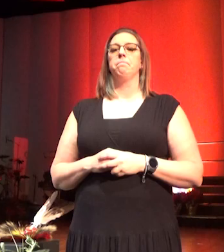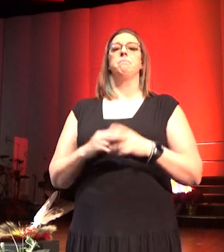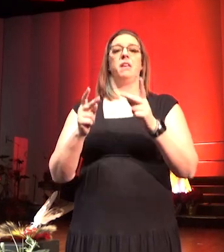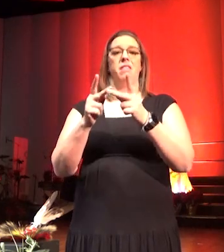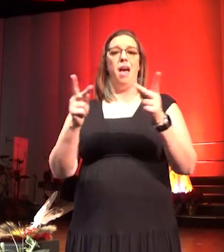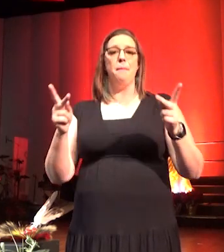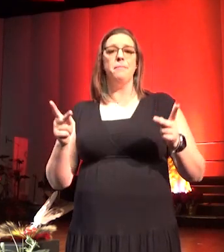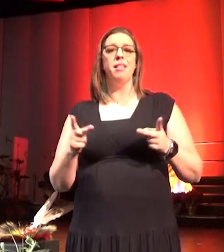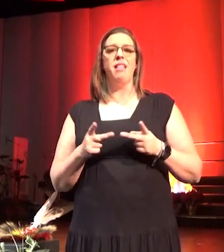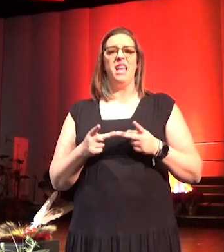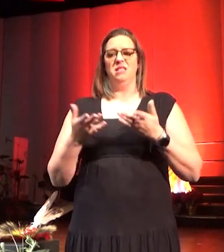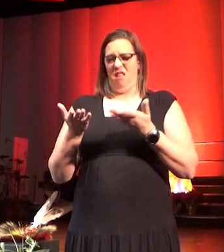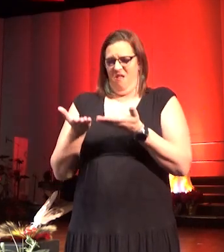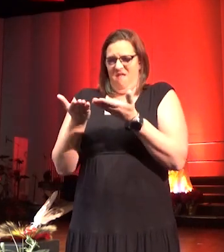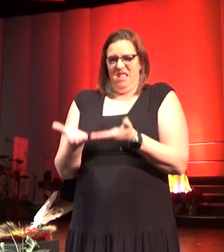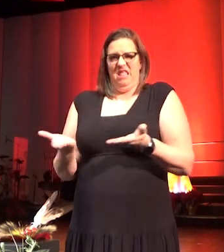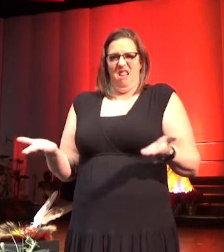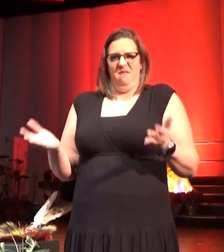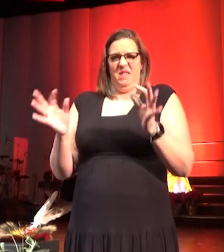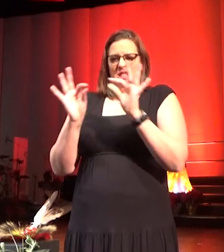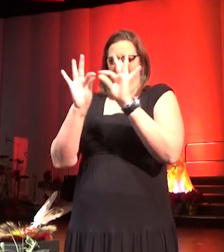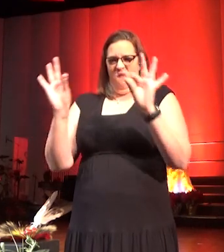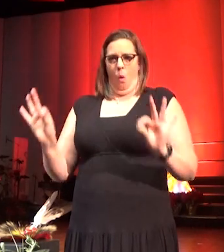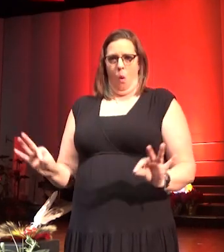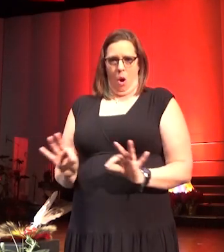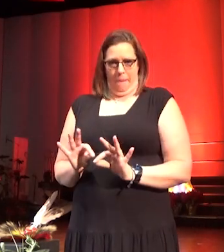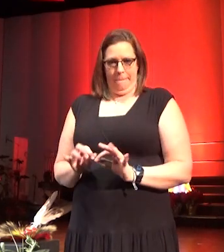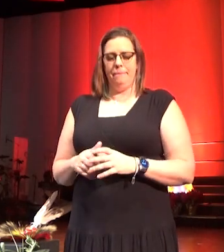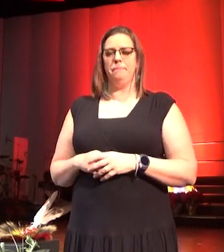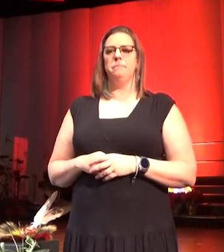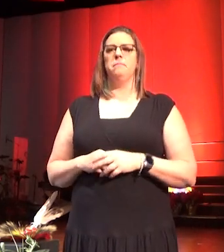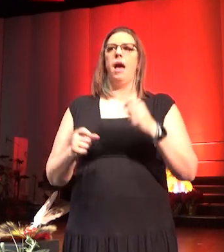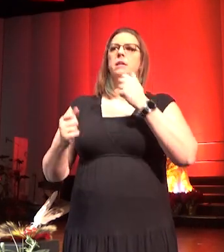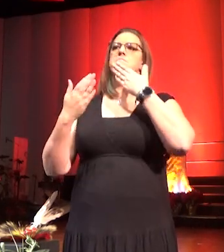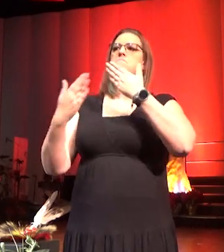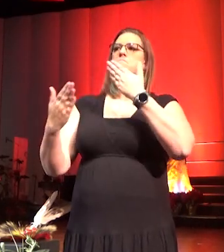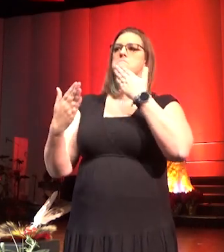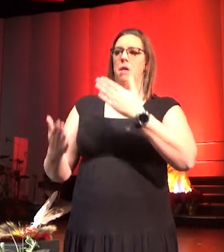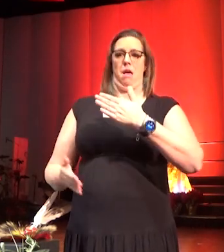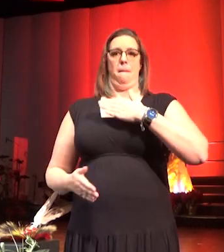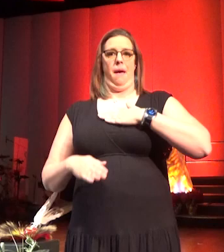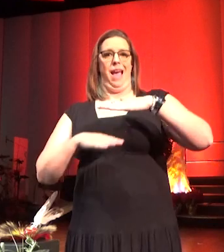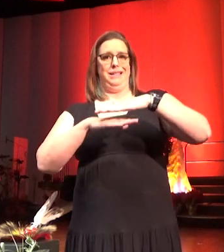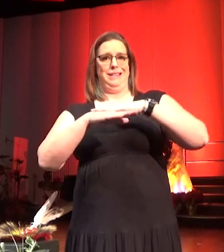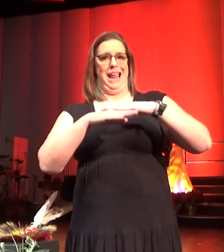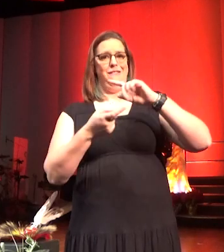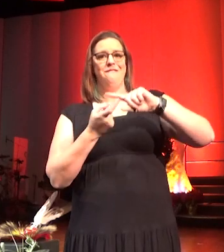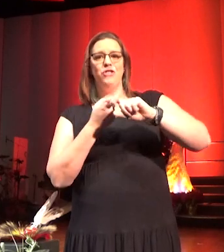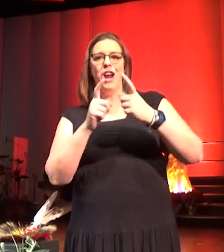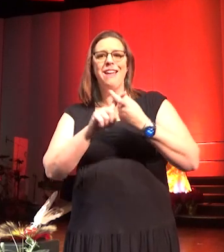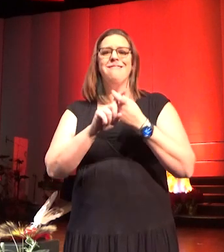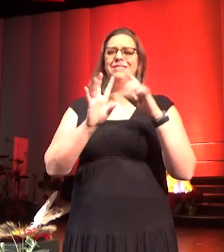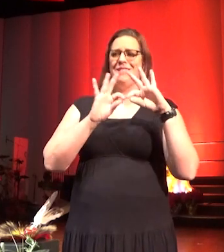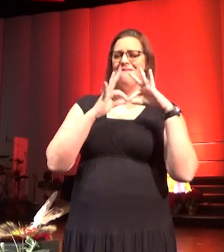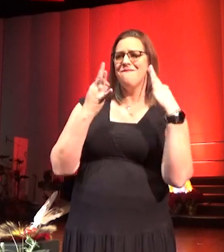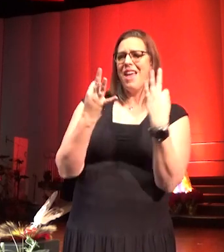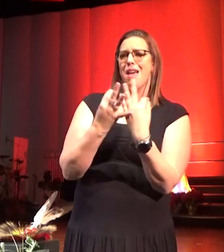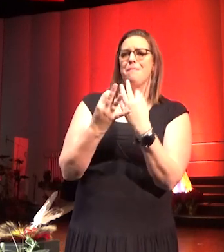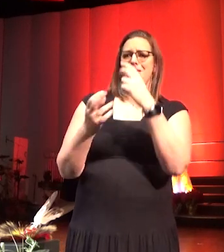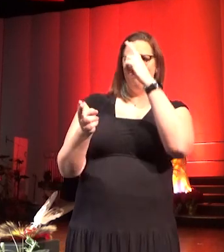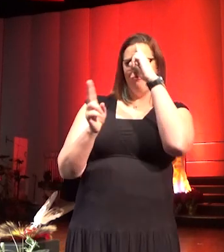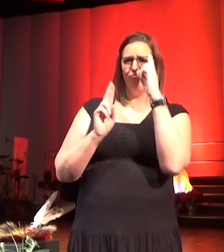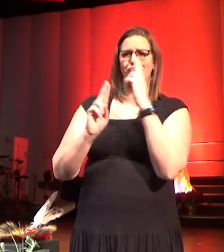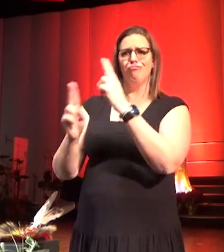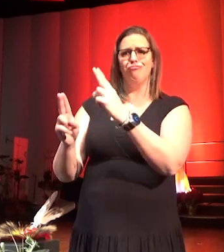place of substance and form, I give thanks that my native friends and family have always honored the